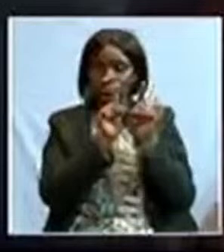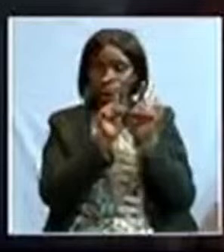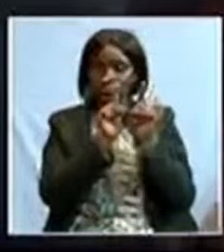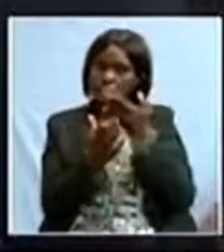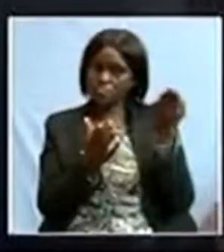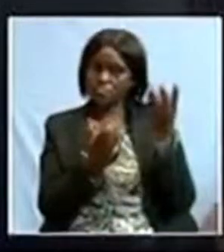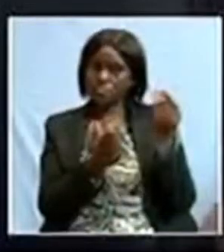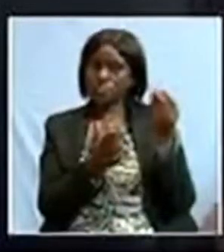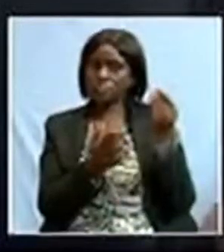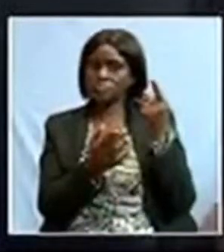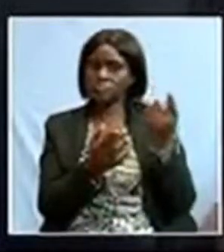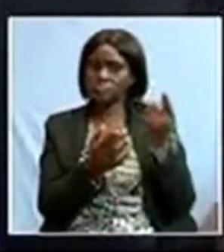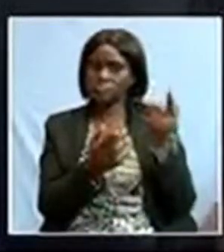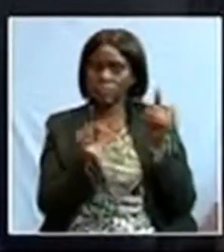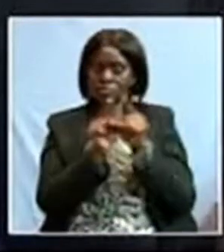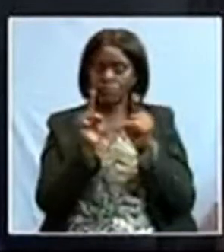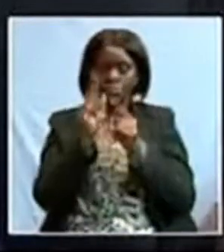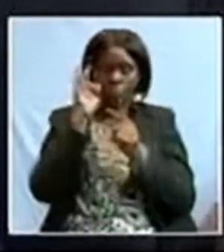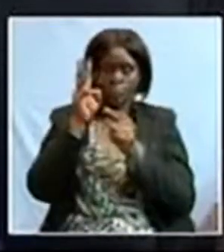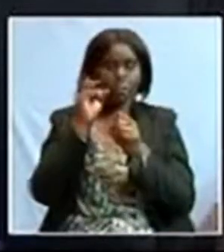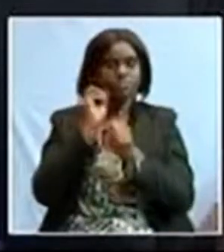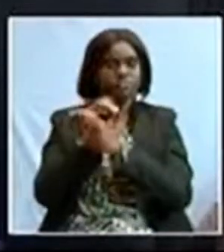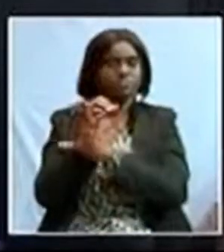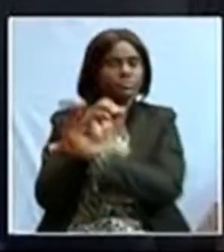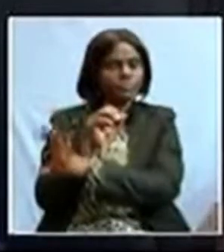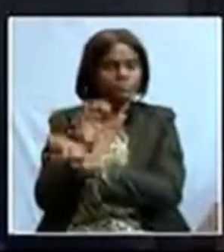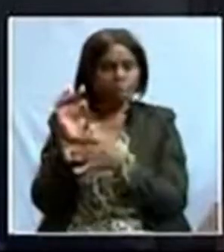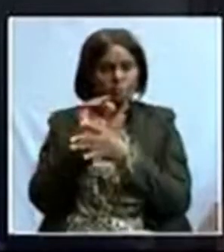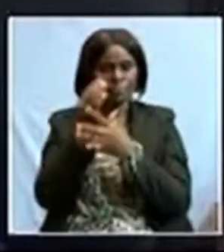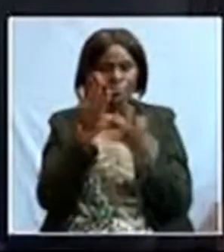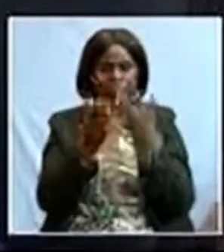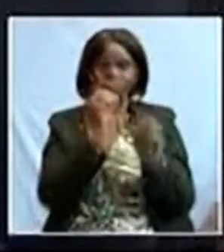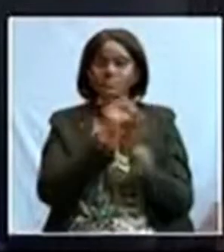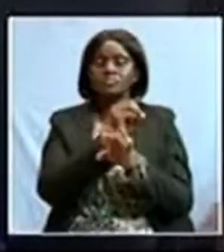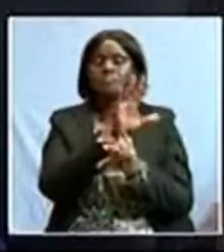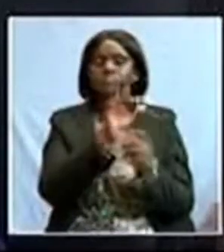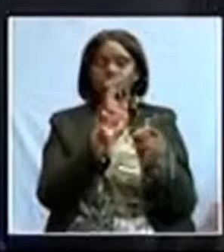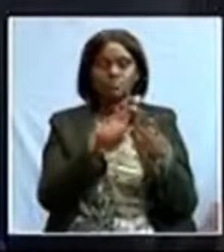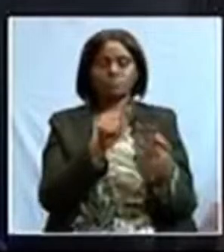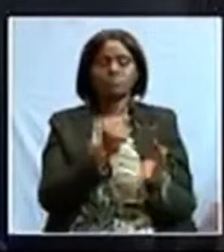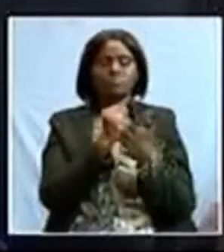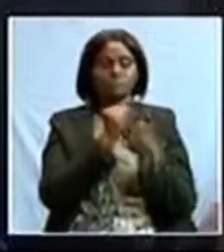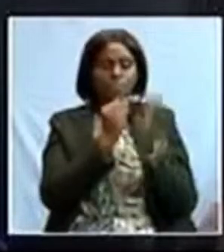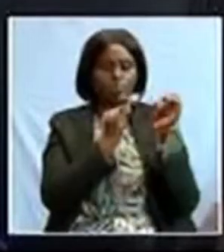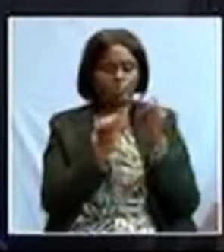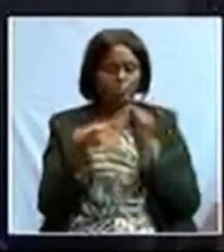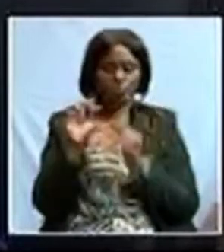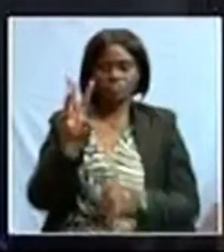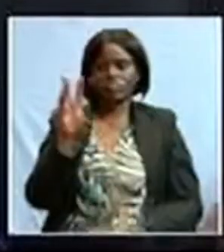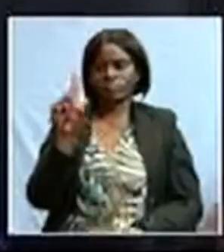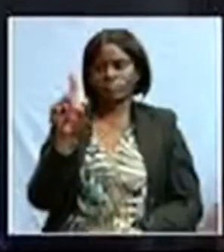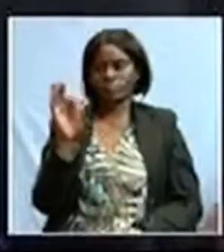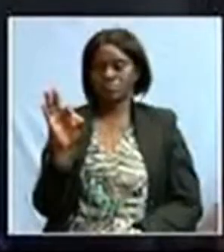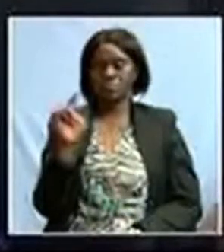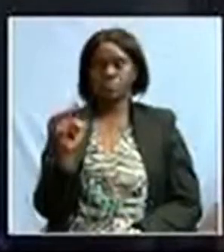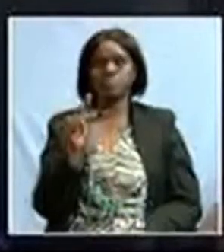these funds are going to be available or are available to implement WDF